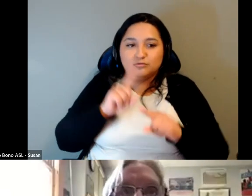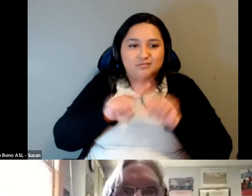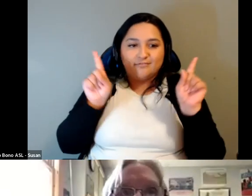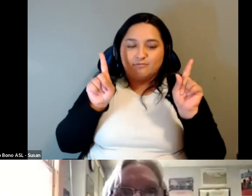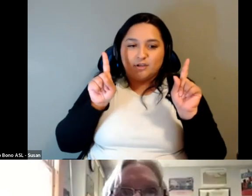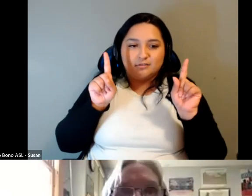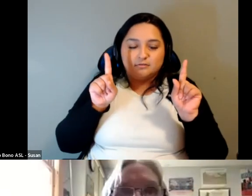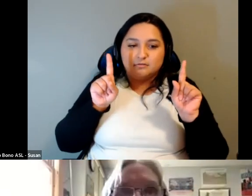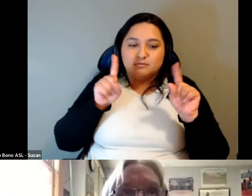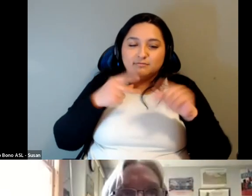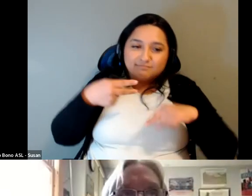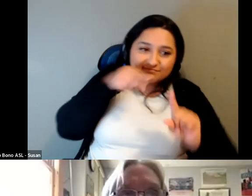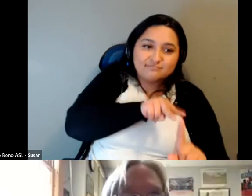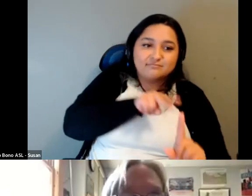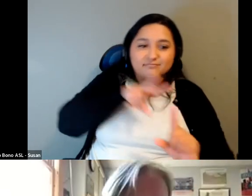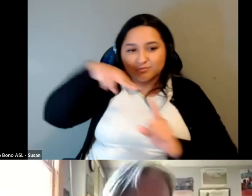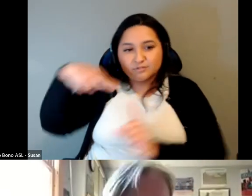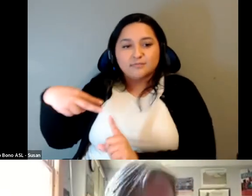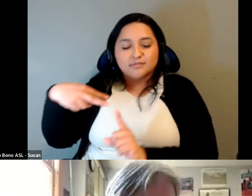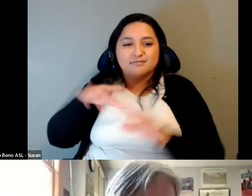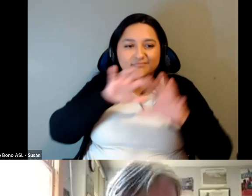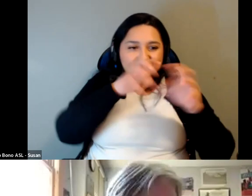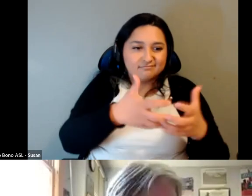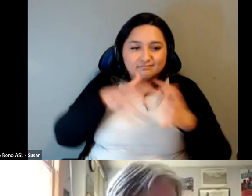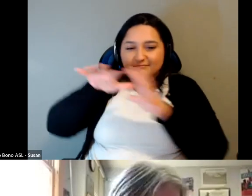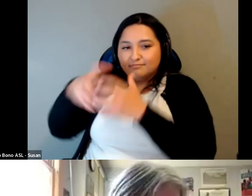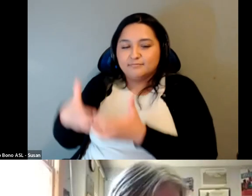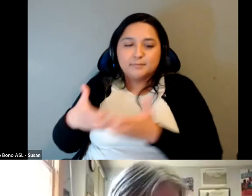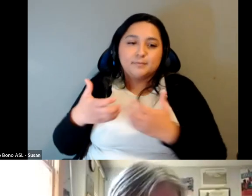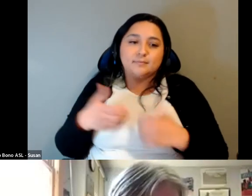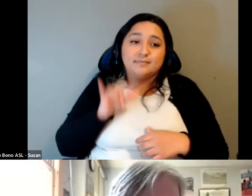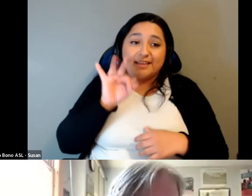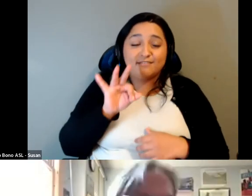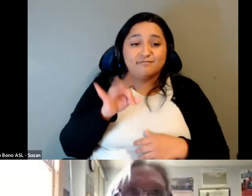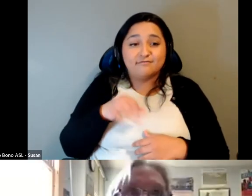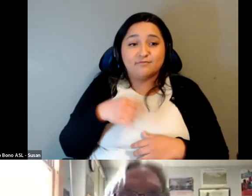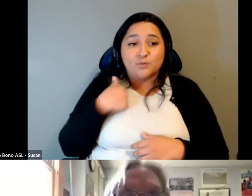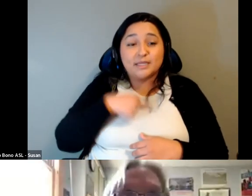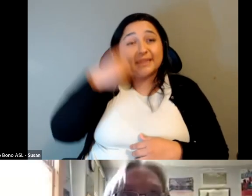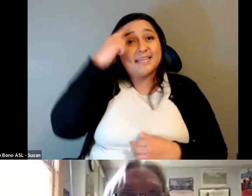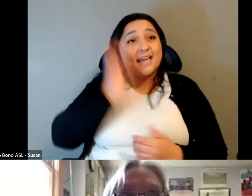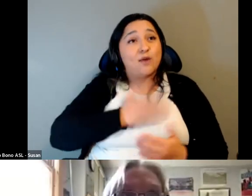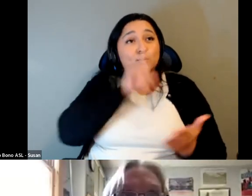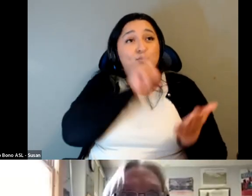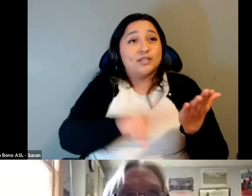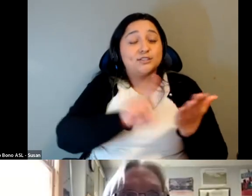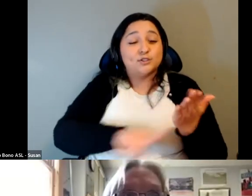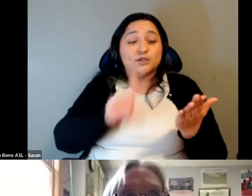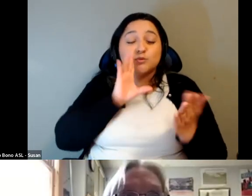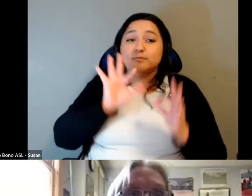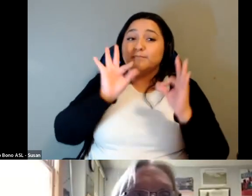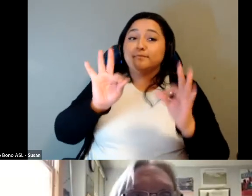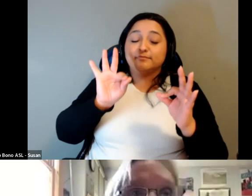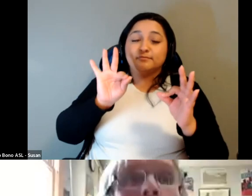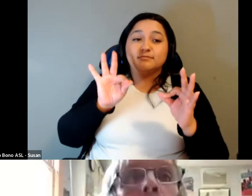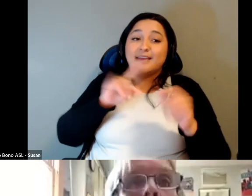it's a mistake to think that, you know, us research is going to answer any of the questions that Paul has really spoken